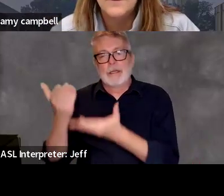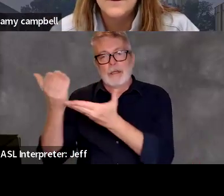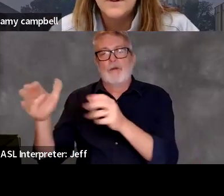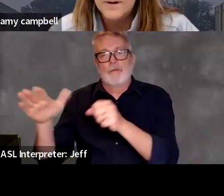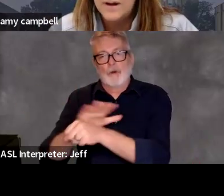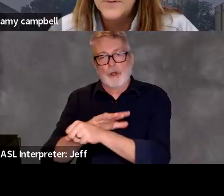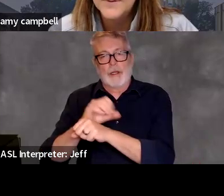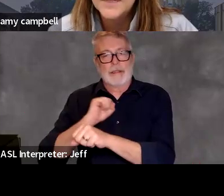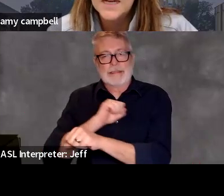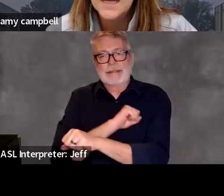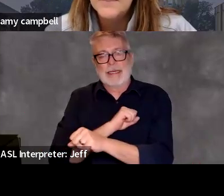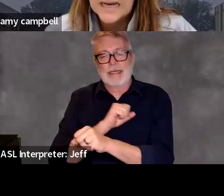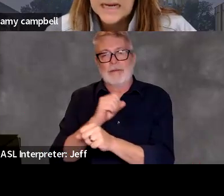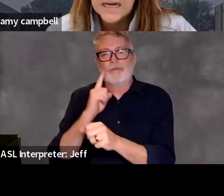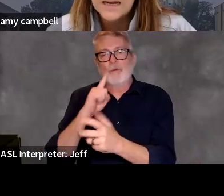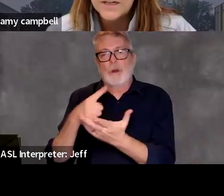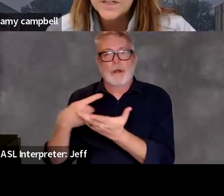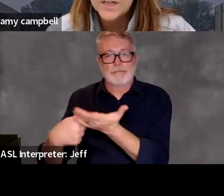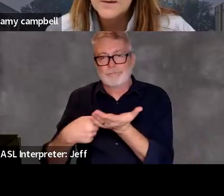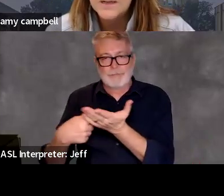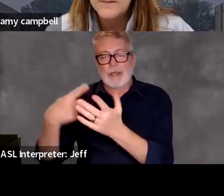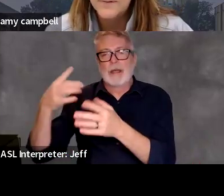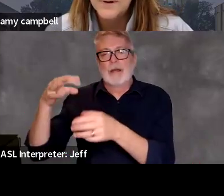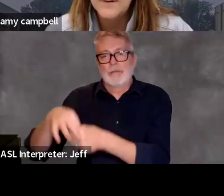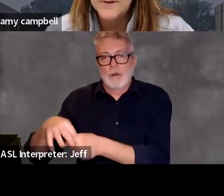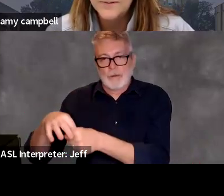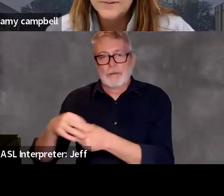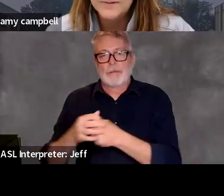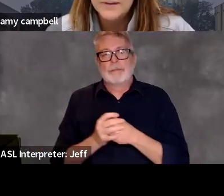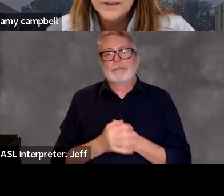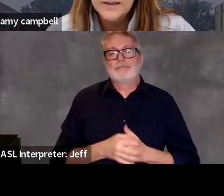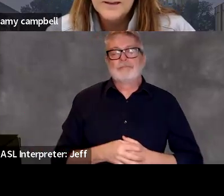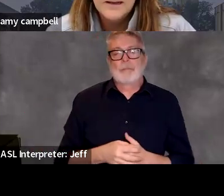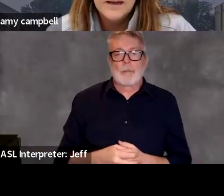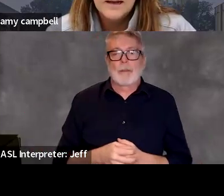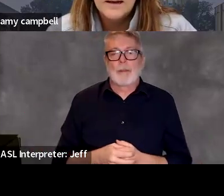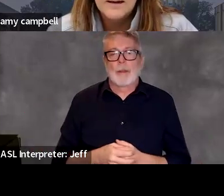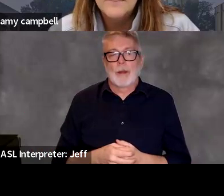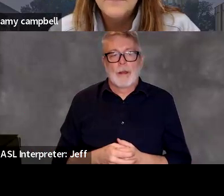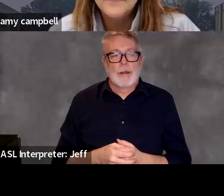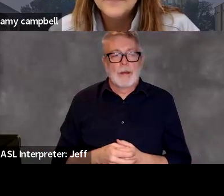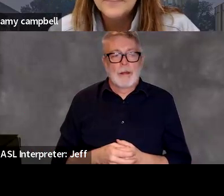Senate full Senate committee, HHS committee, for a vote.